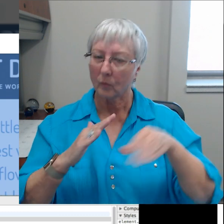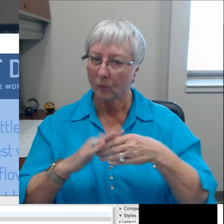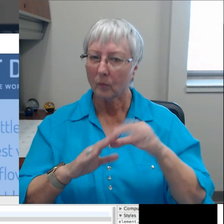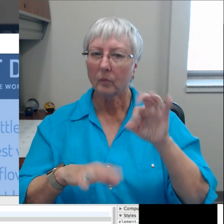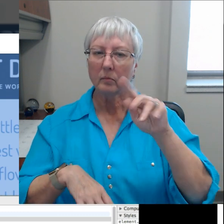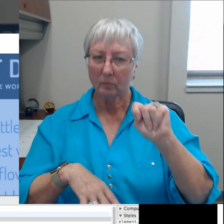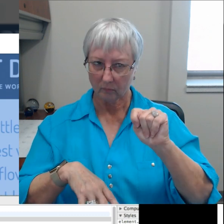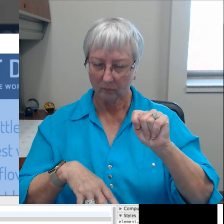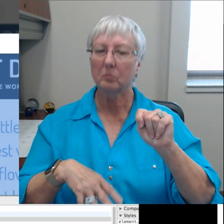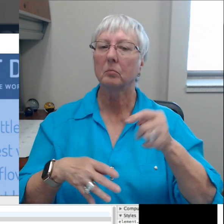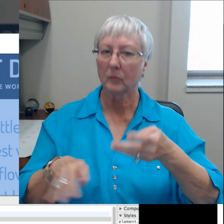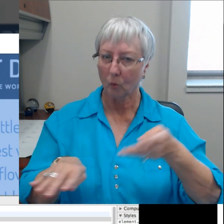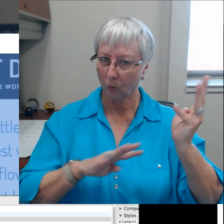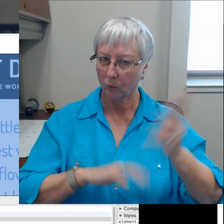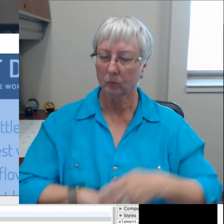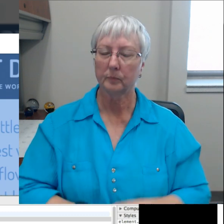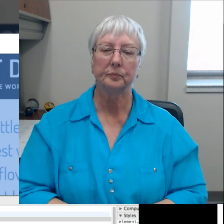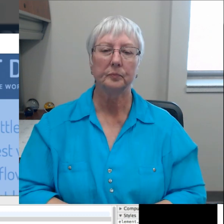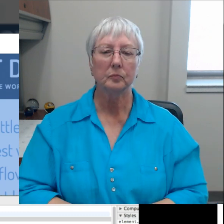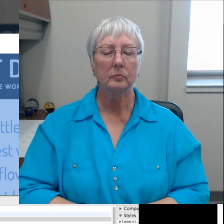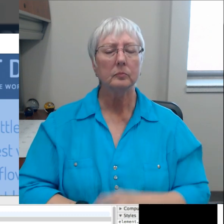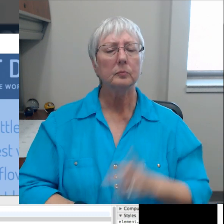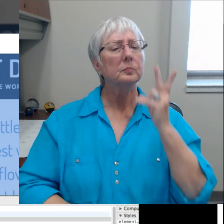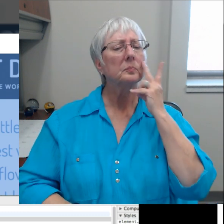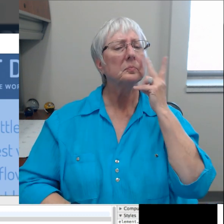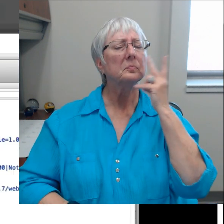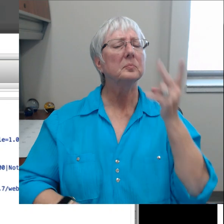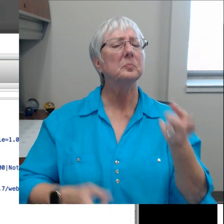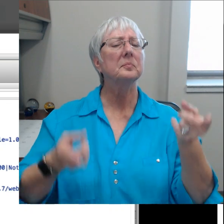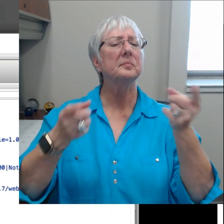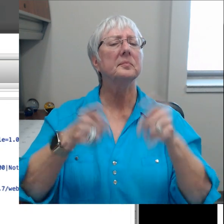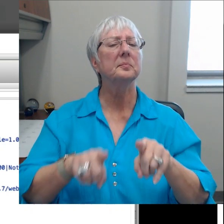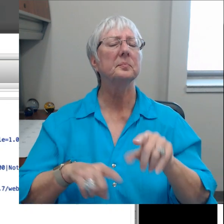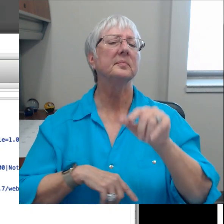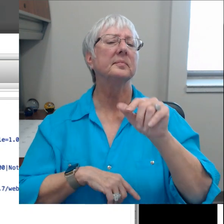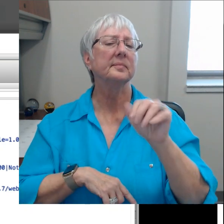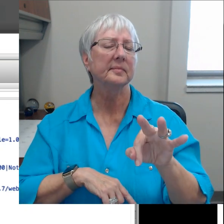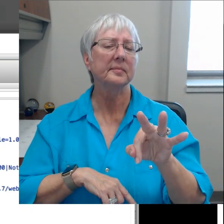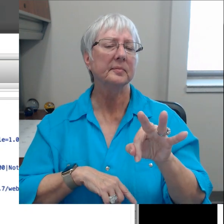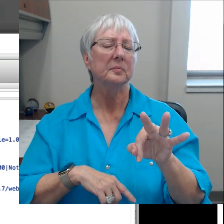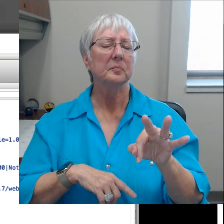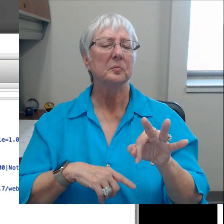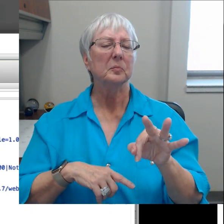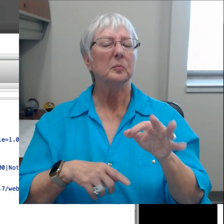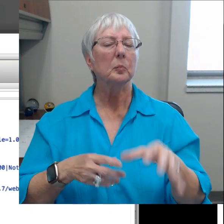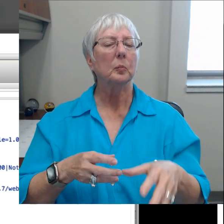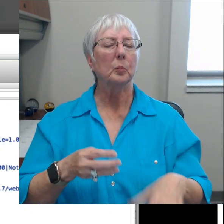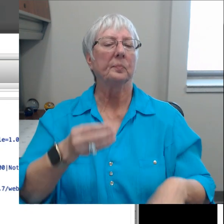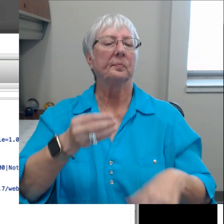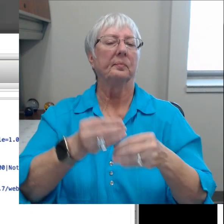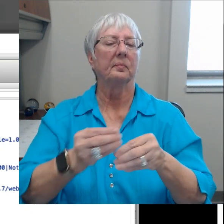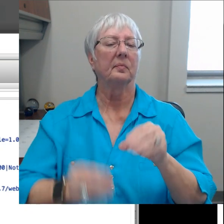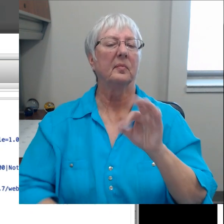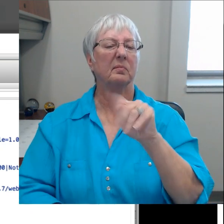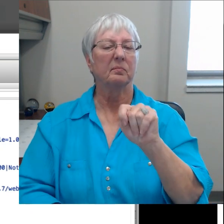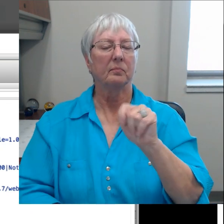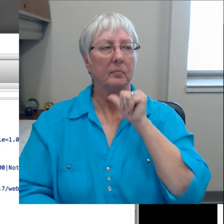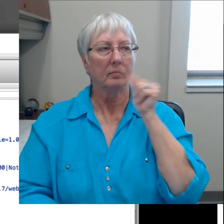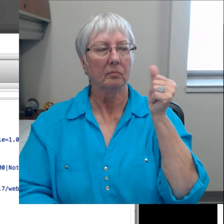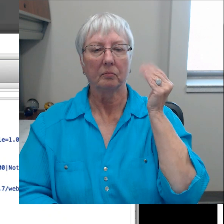Font Loader script is working. Just to see what happens, let's change our script to look for a font that doesn't actually exist. Let's add